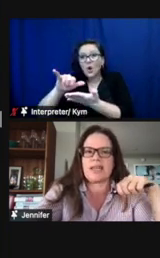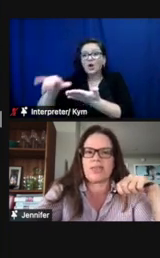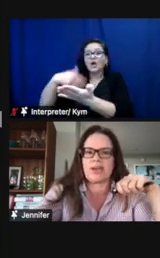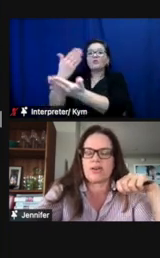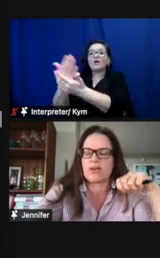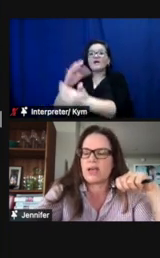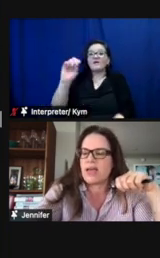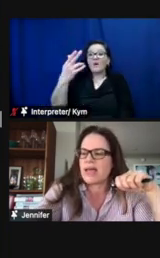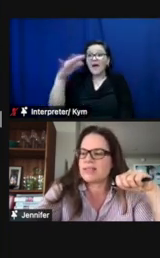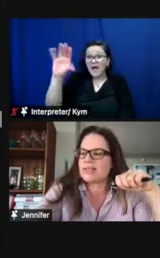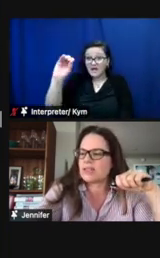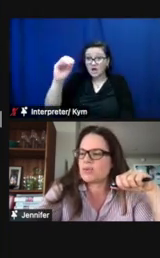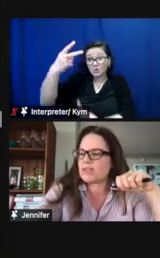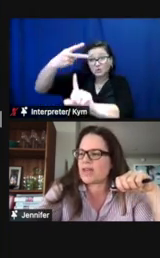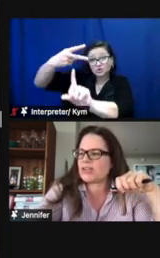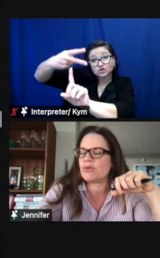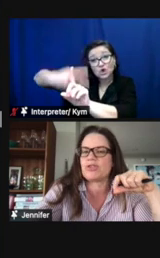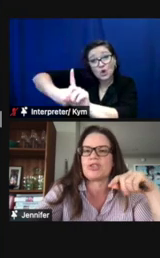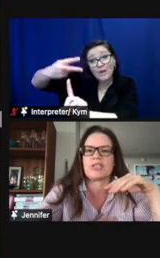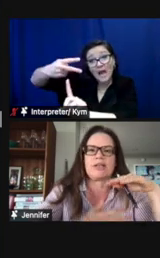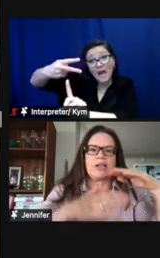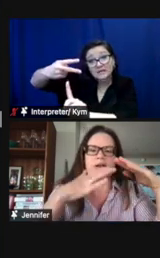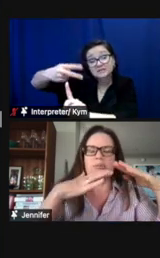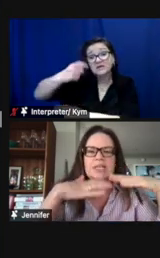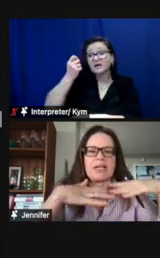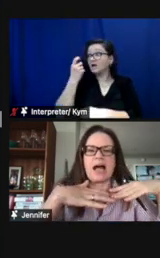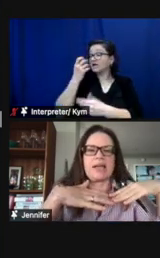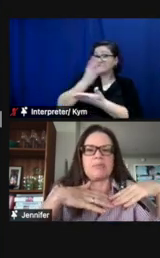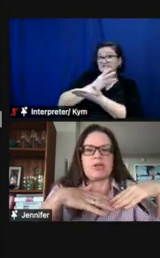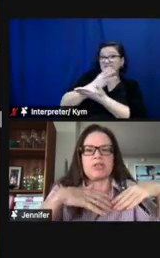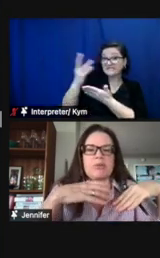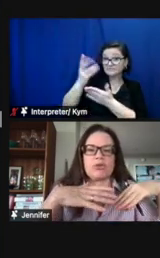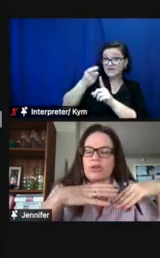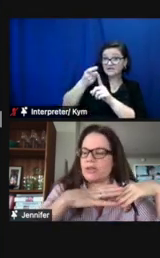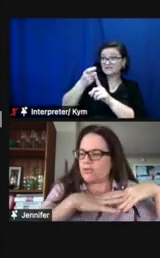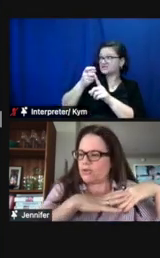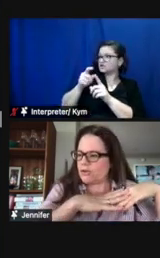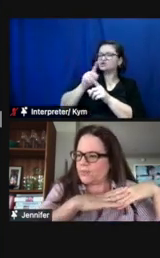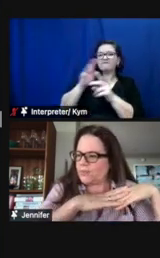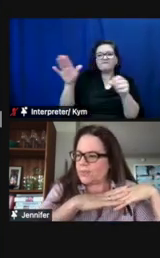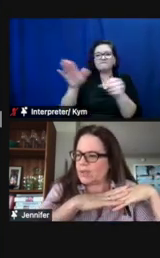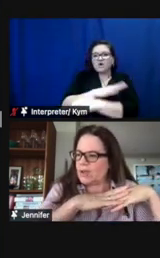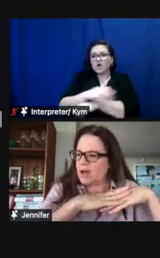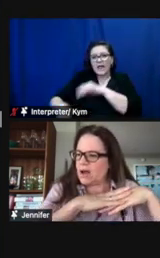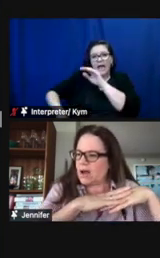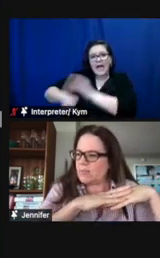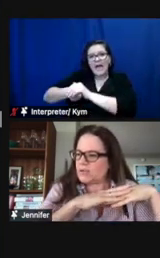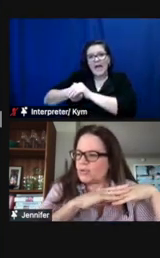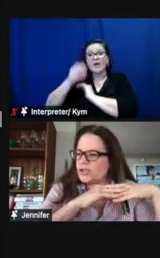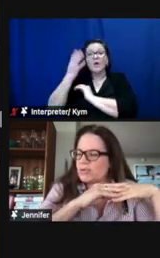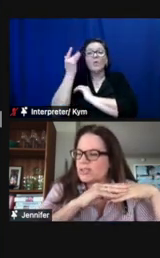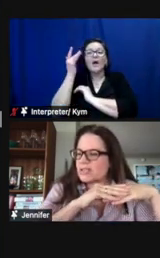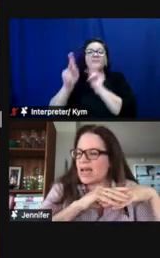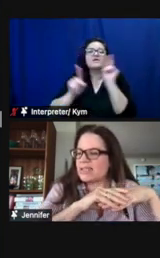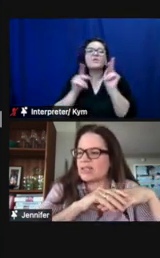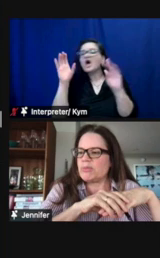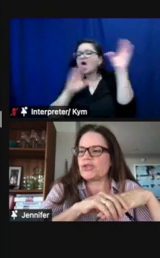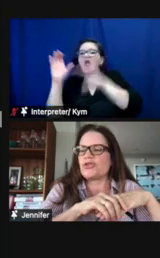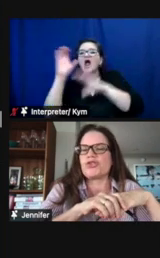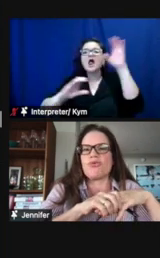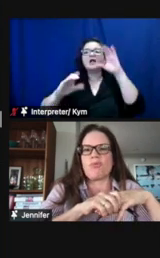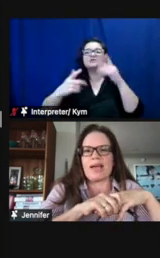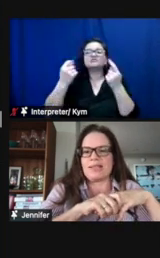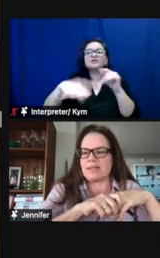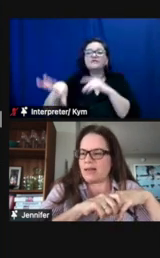2 months to get there, and 6 weeks of that, she was just in like complete hiding because they were looking for her. So she was disguised as